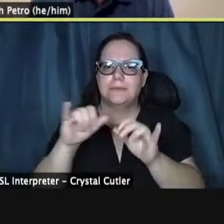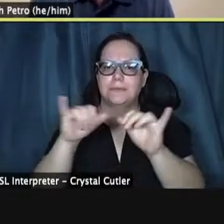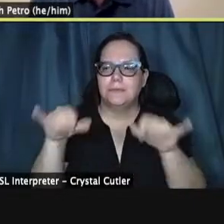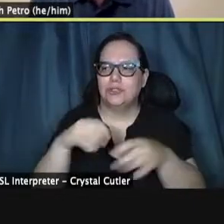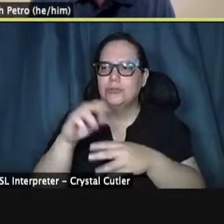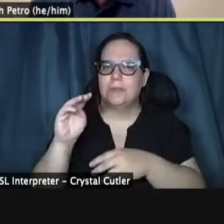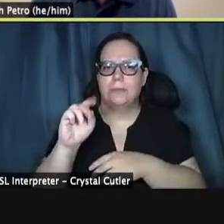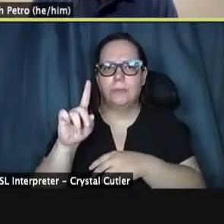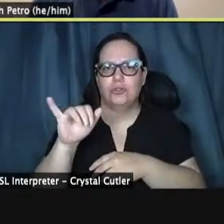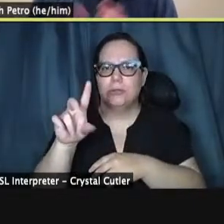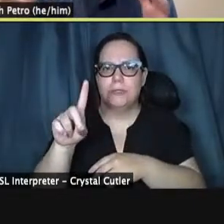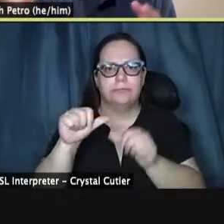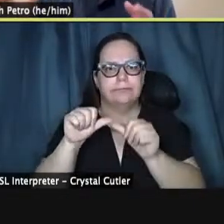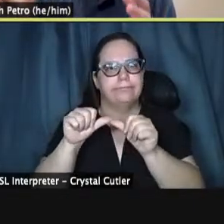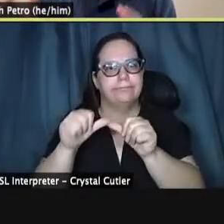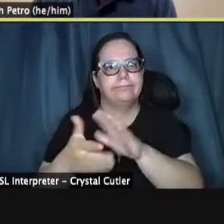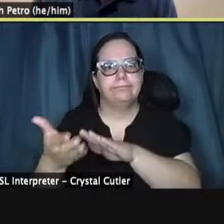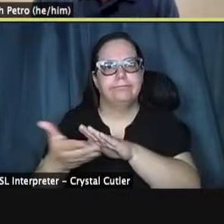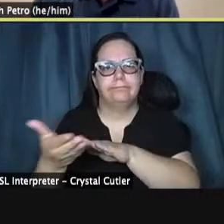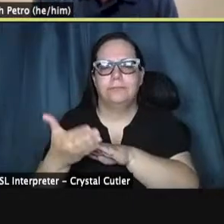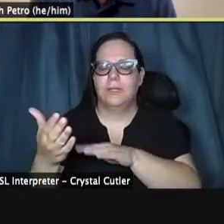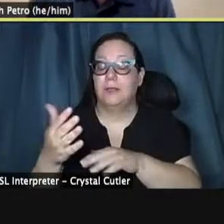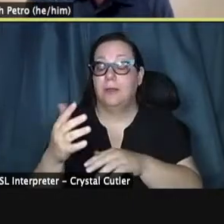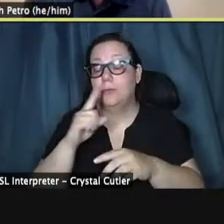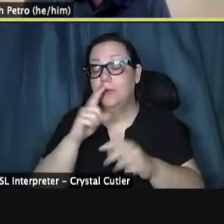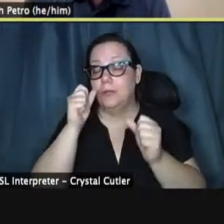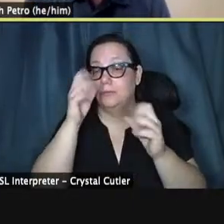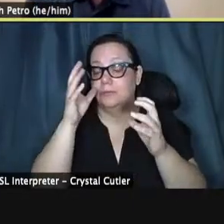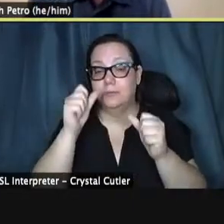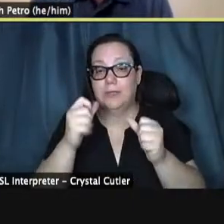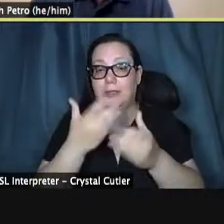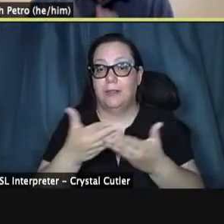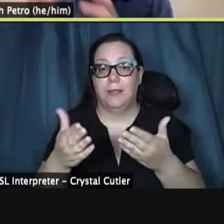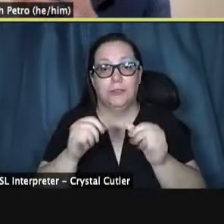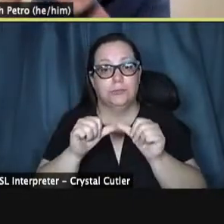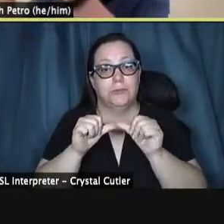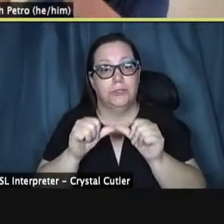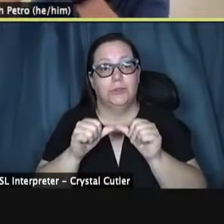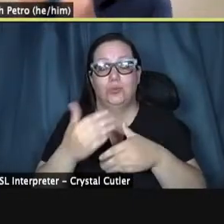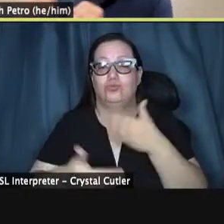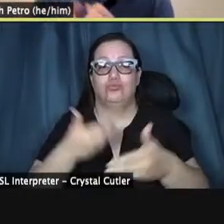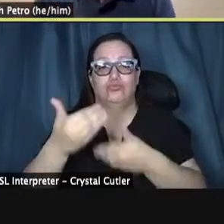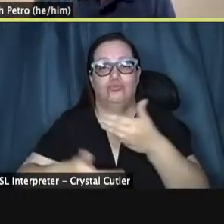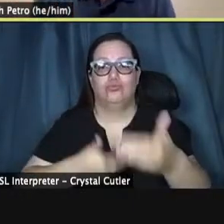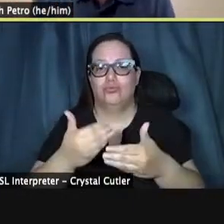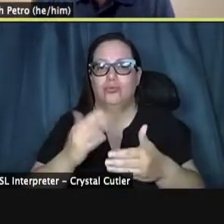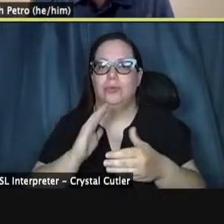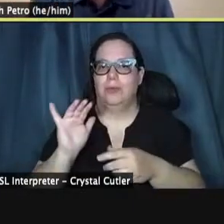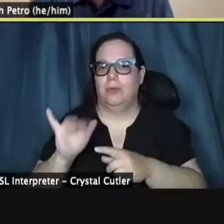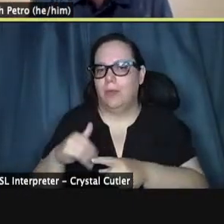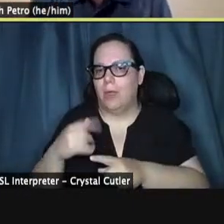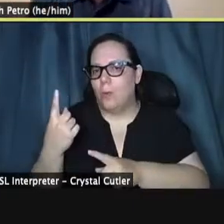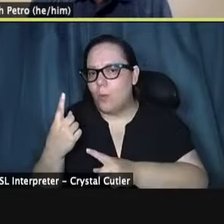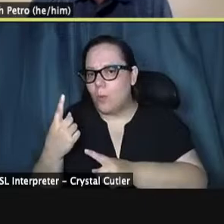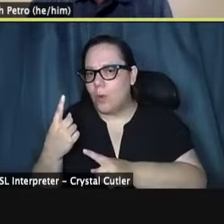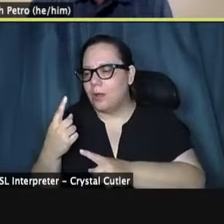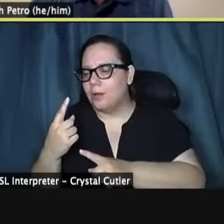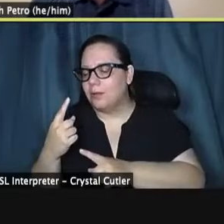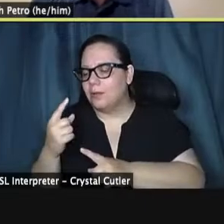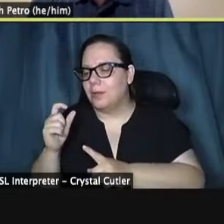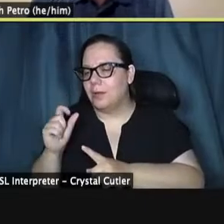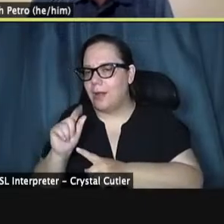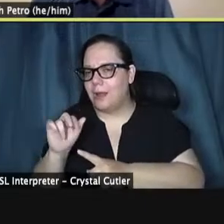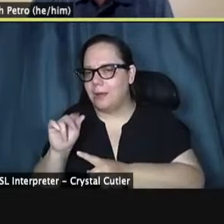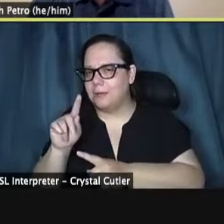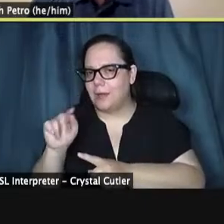endeavor continued on. Our White Sands antenna in New Mexico, our one link to get data down from the spacecraft, has